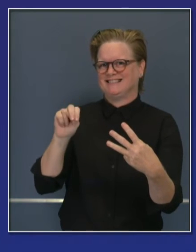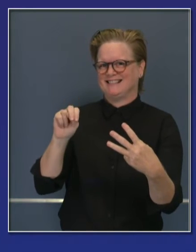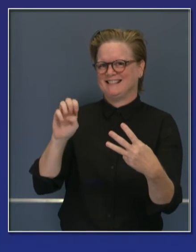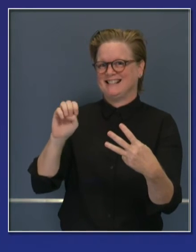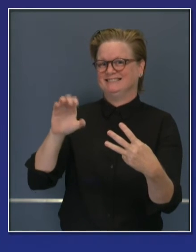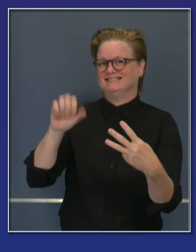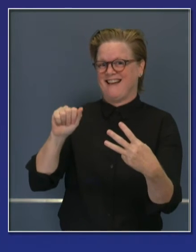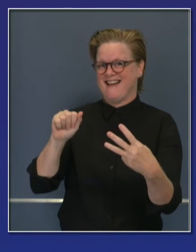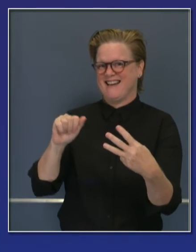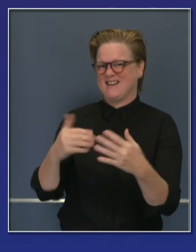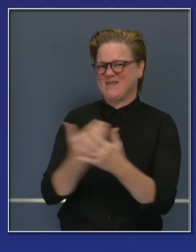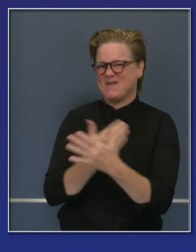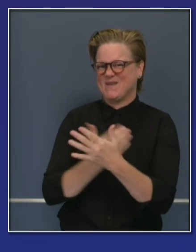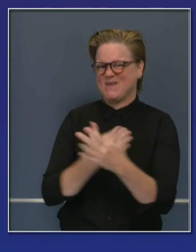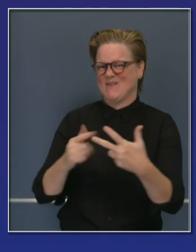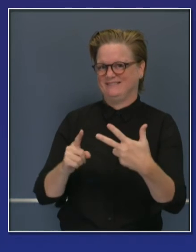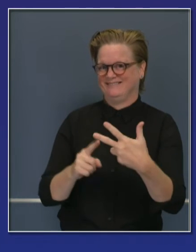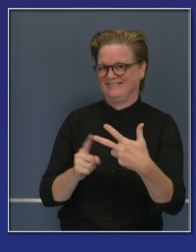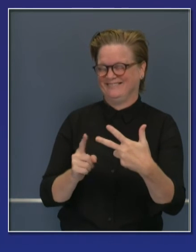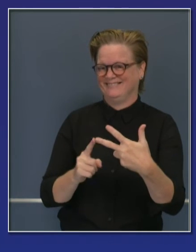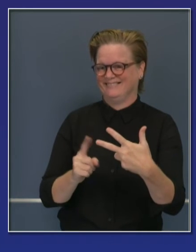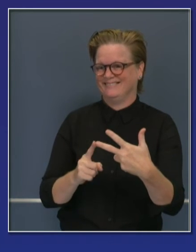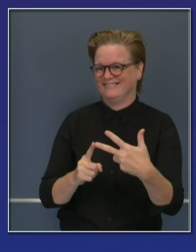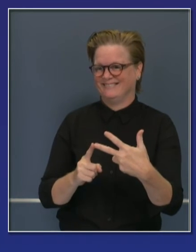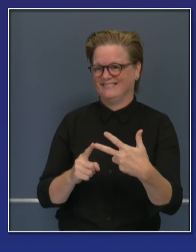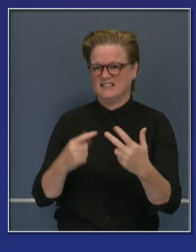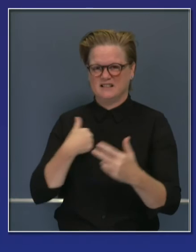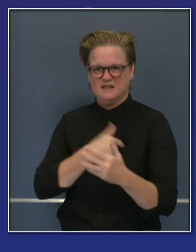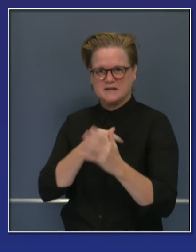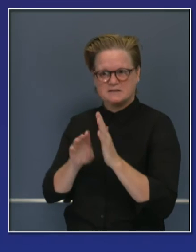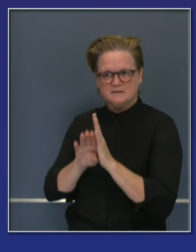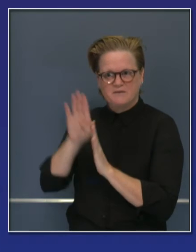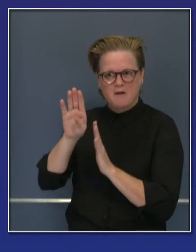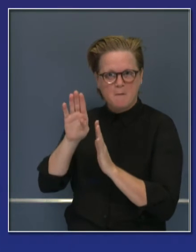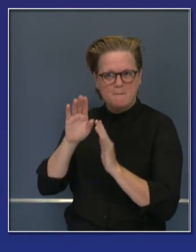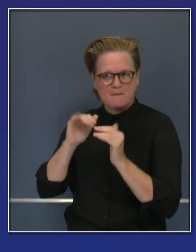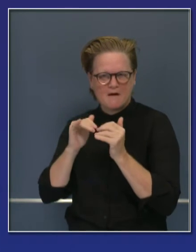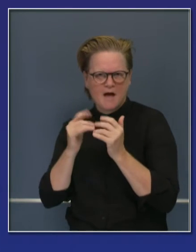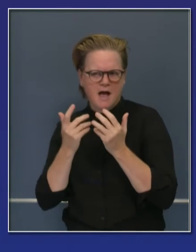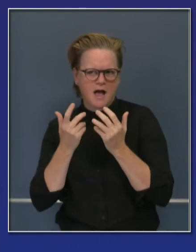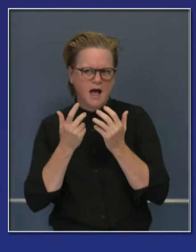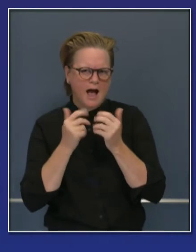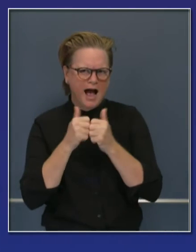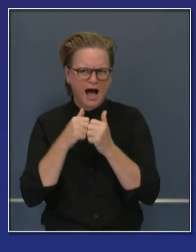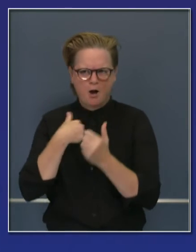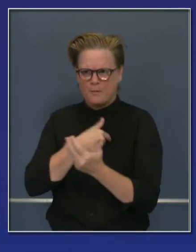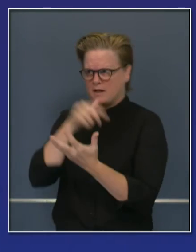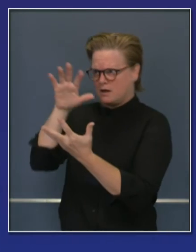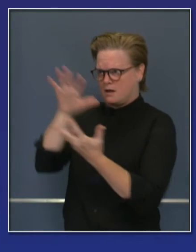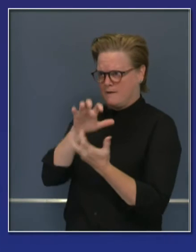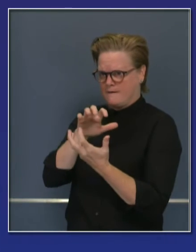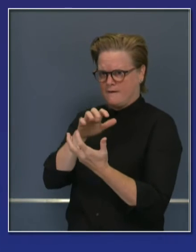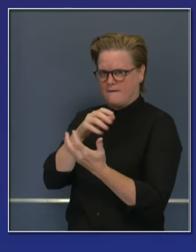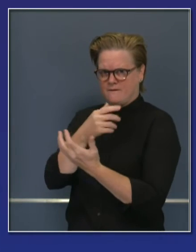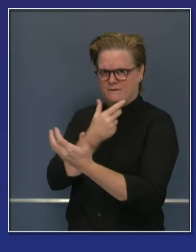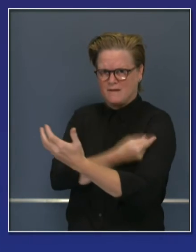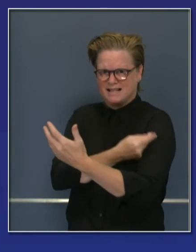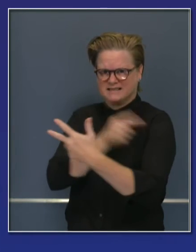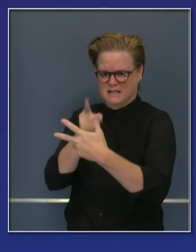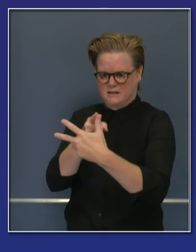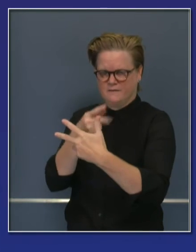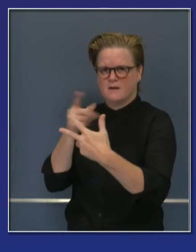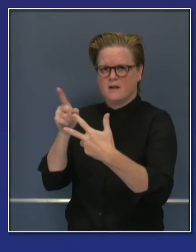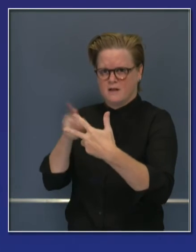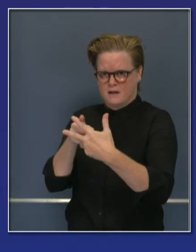we begin with a framework of scarcity. And as a consequence, we've been thinking through for many, many months, not just